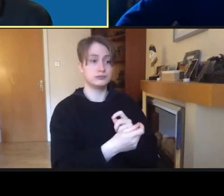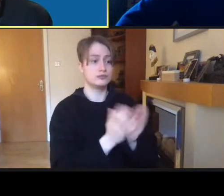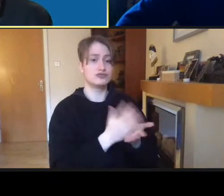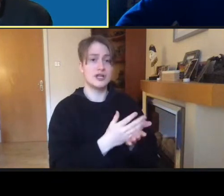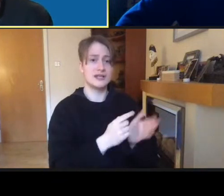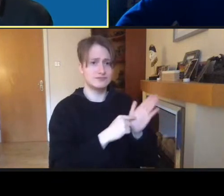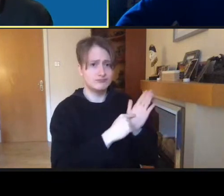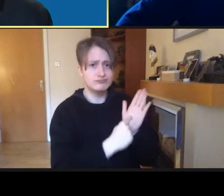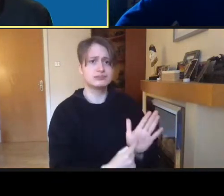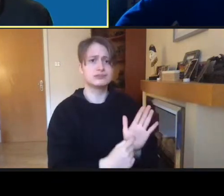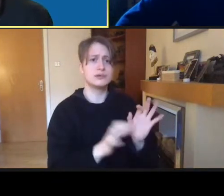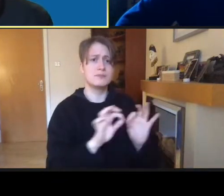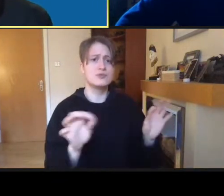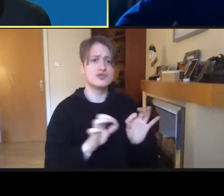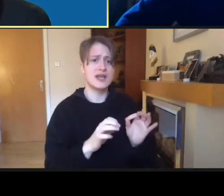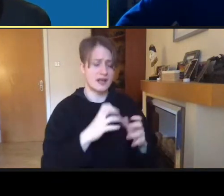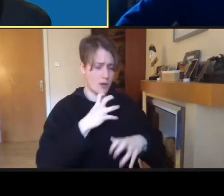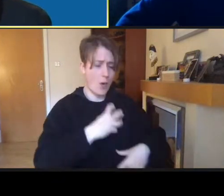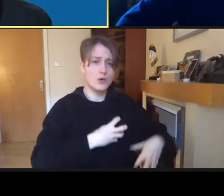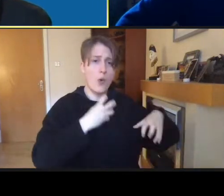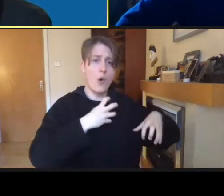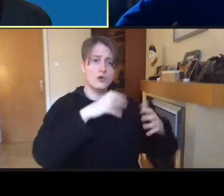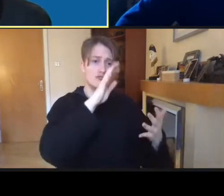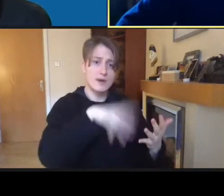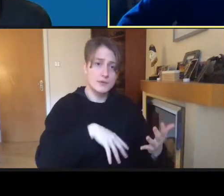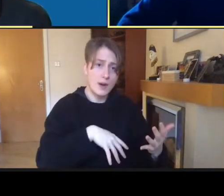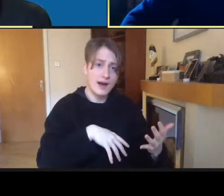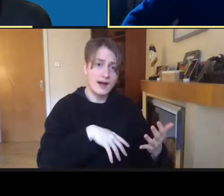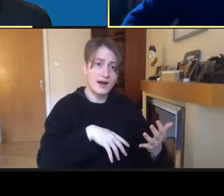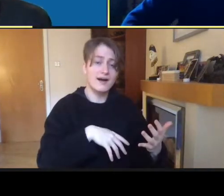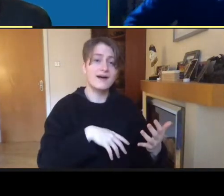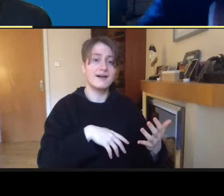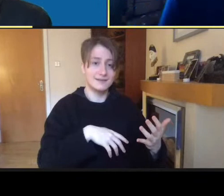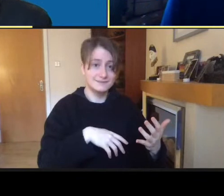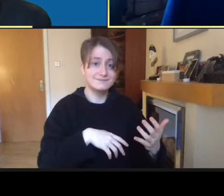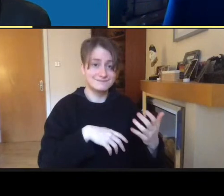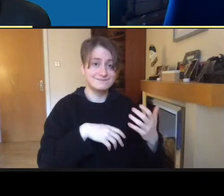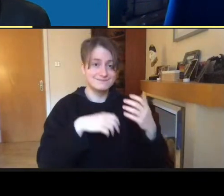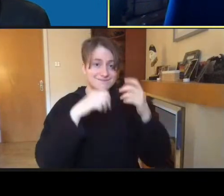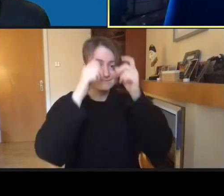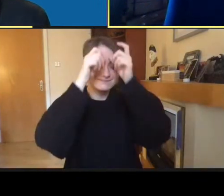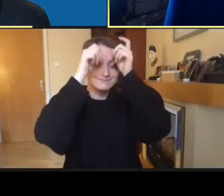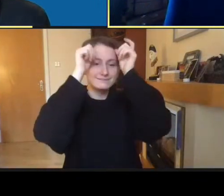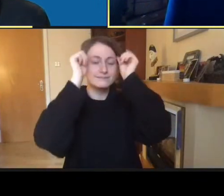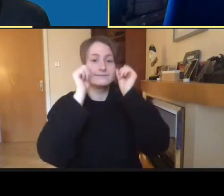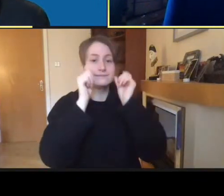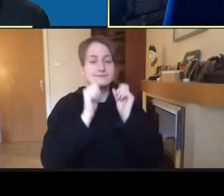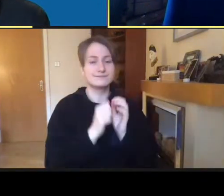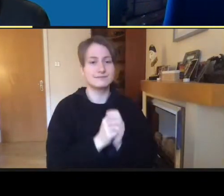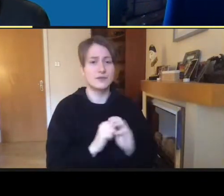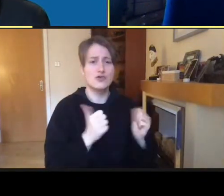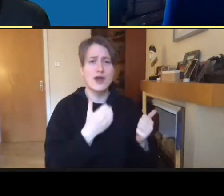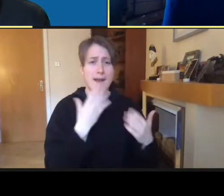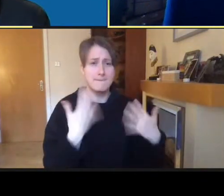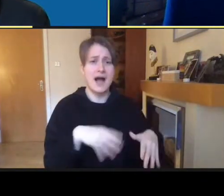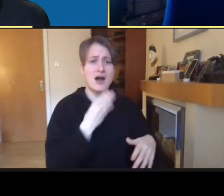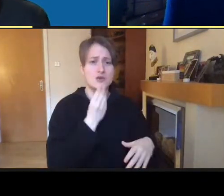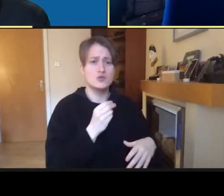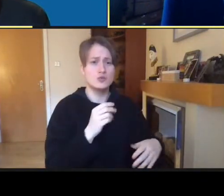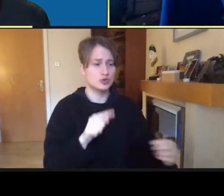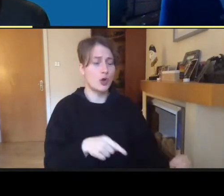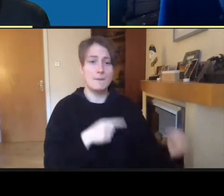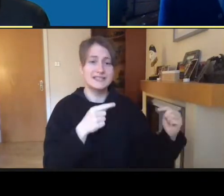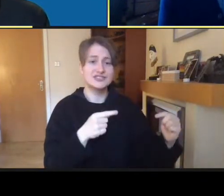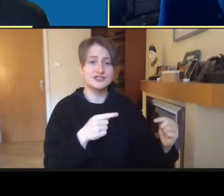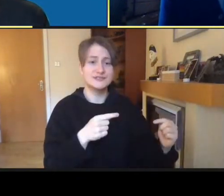and as you say, the Munich competition, taking it on is amazing. And of course, there